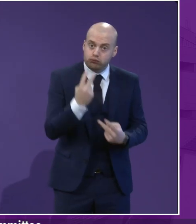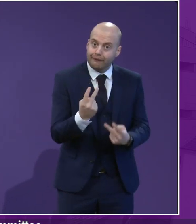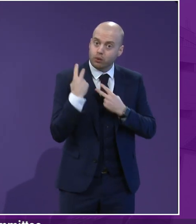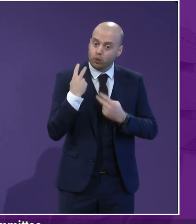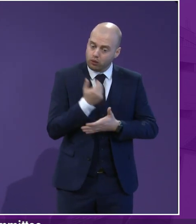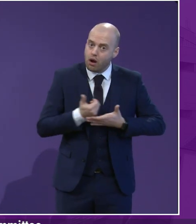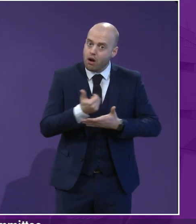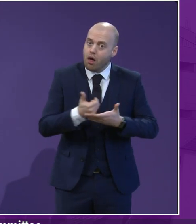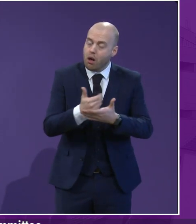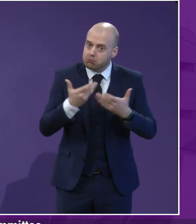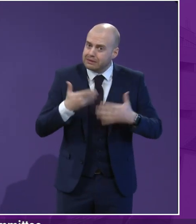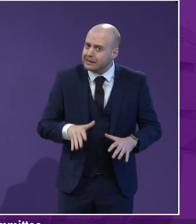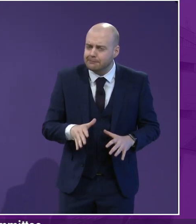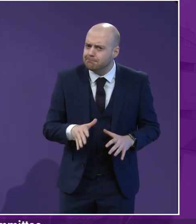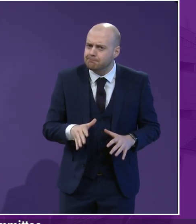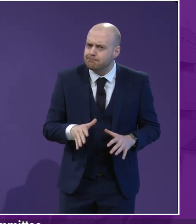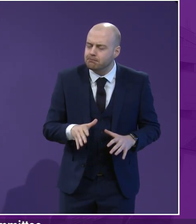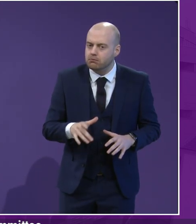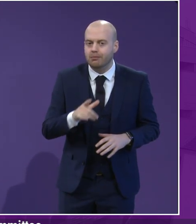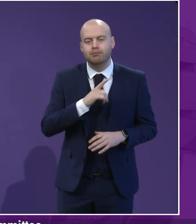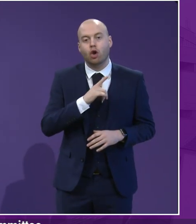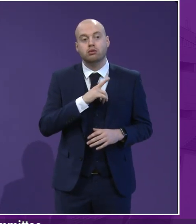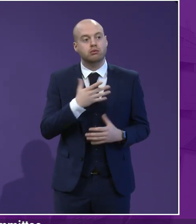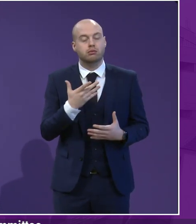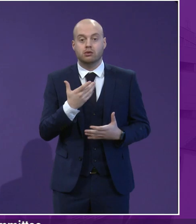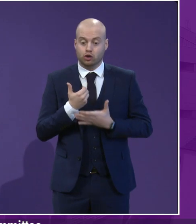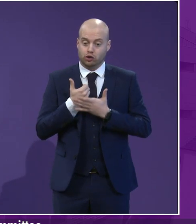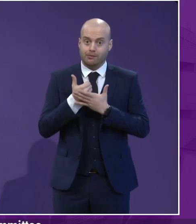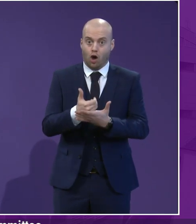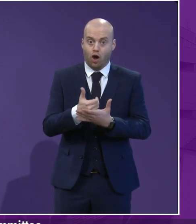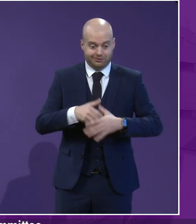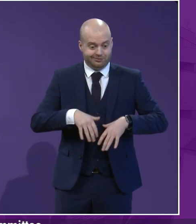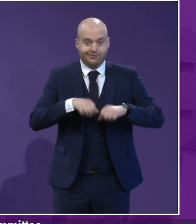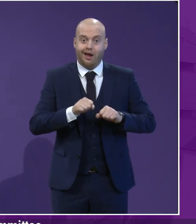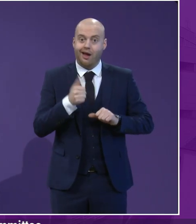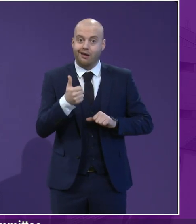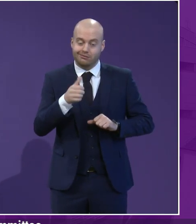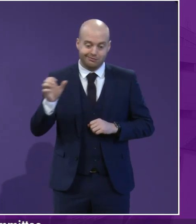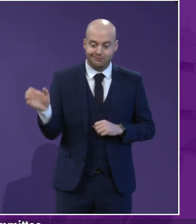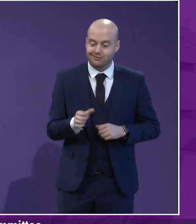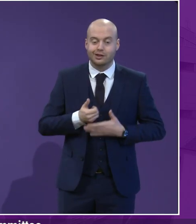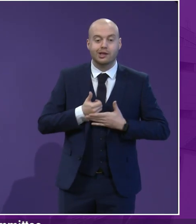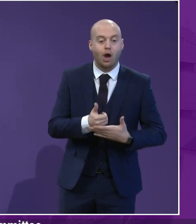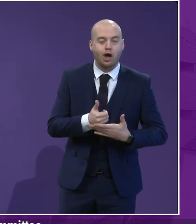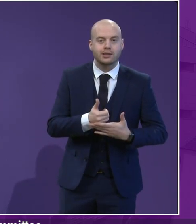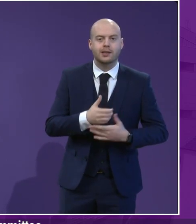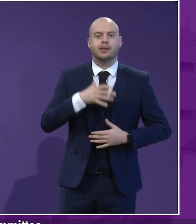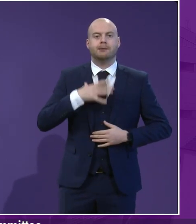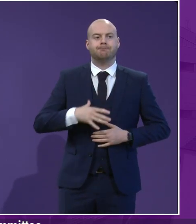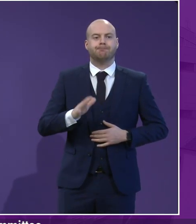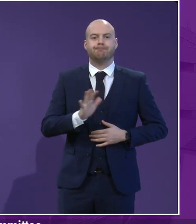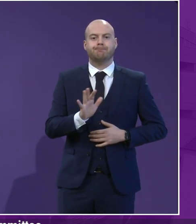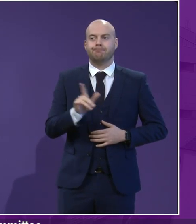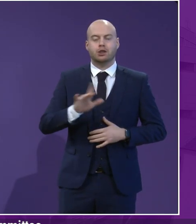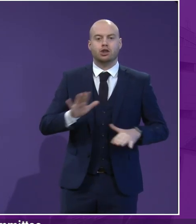done at application stage, or is the assessment process something that